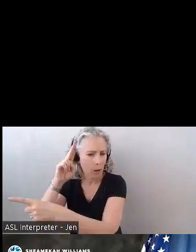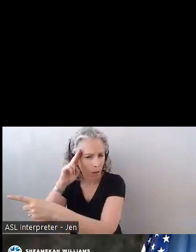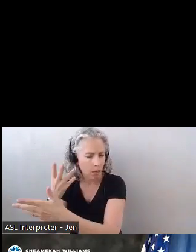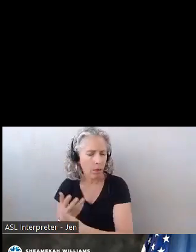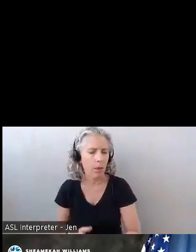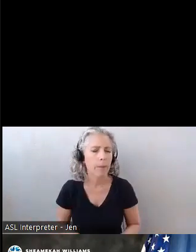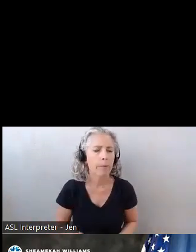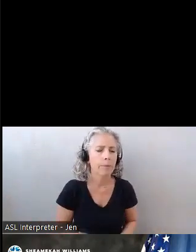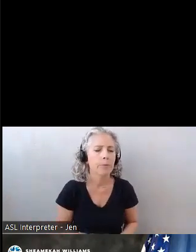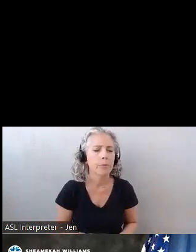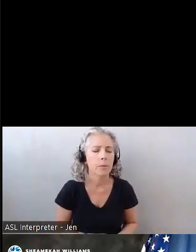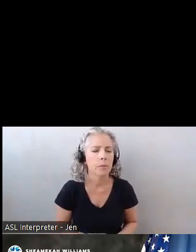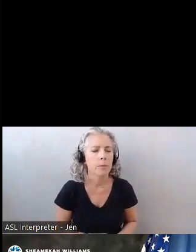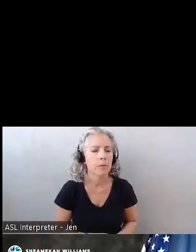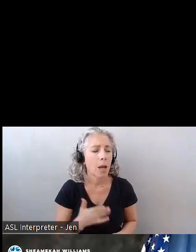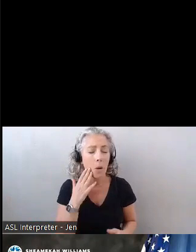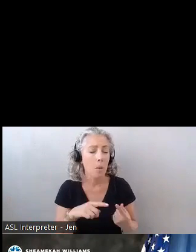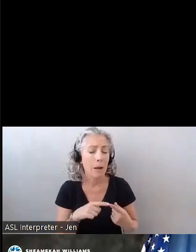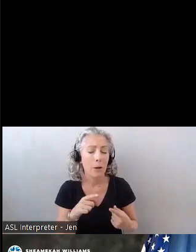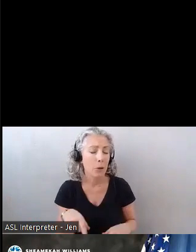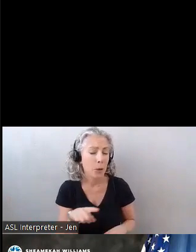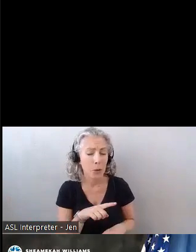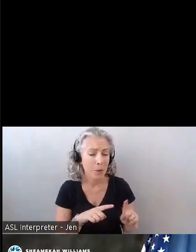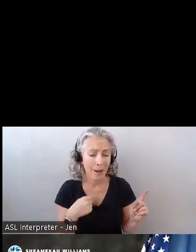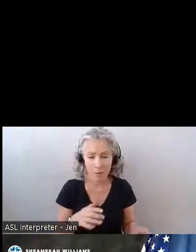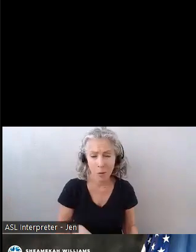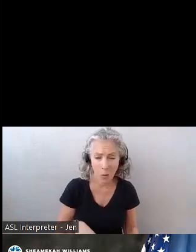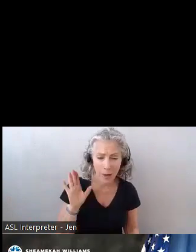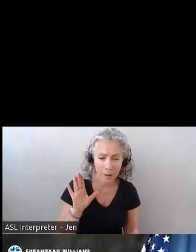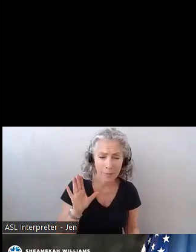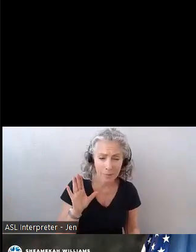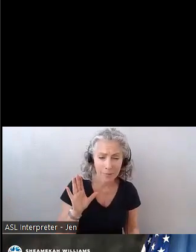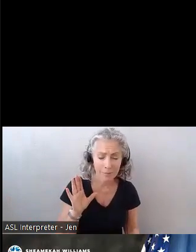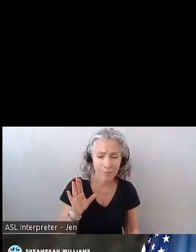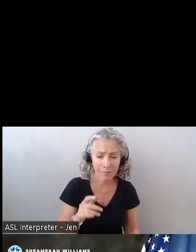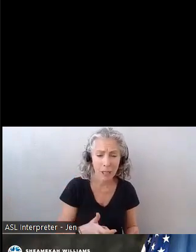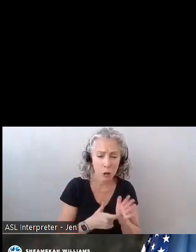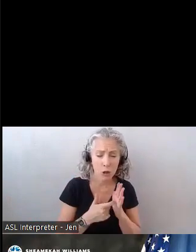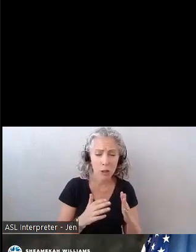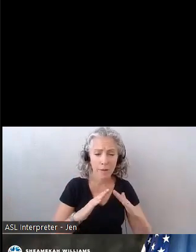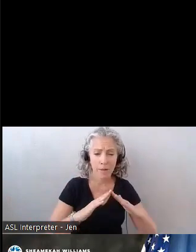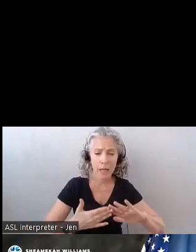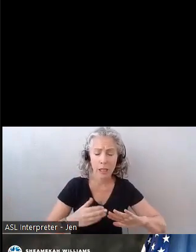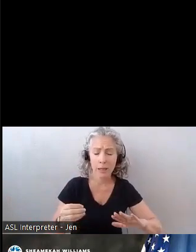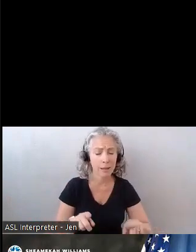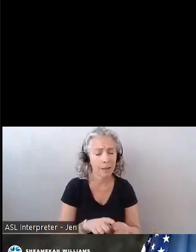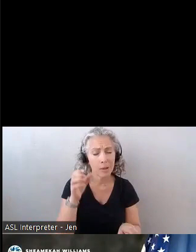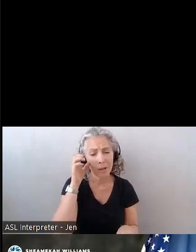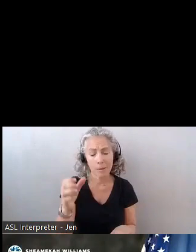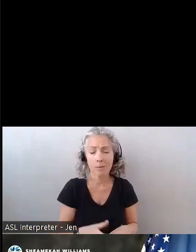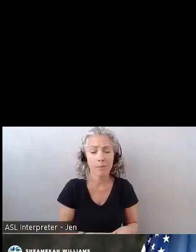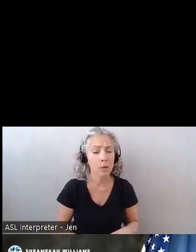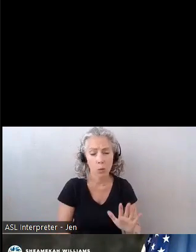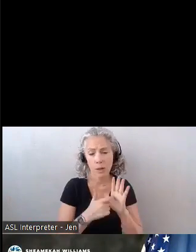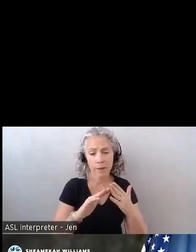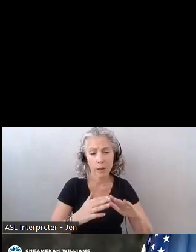the community. You know, I don't know about you guys, but when I was growing up, it took a village, and the same concept is the same today. It takes a village to raise